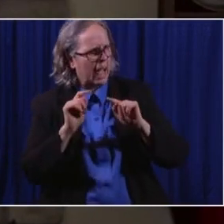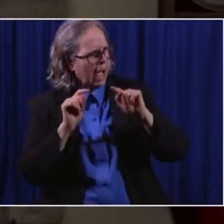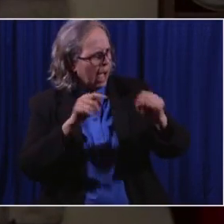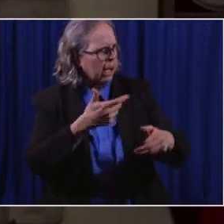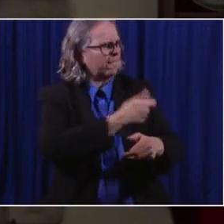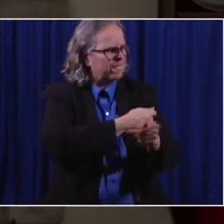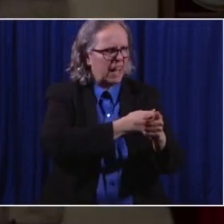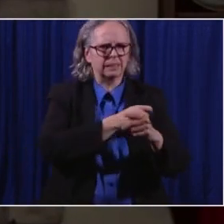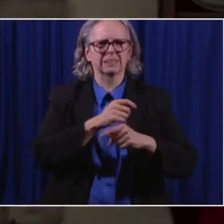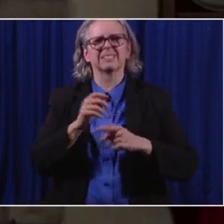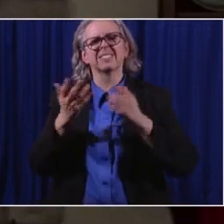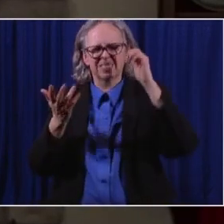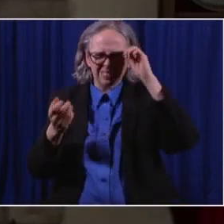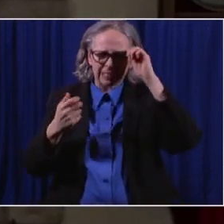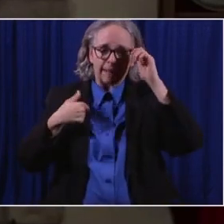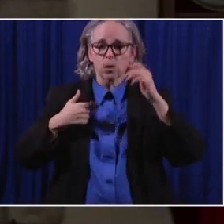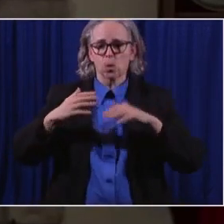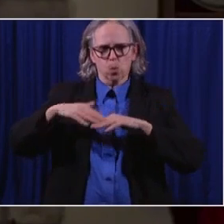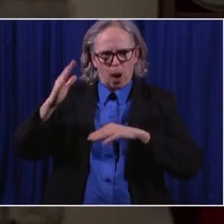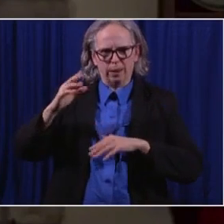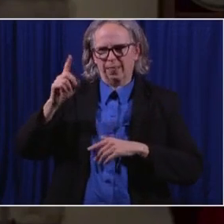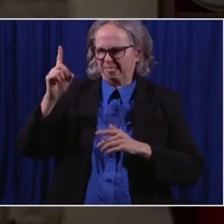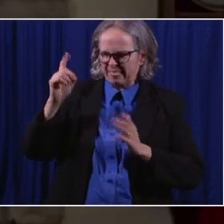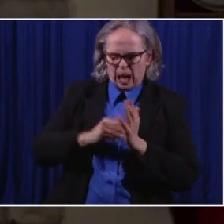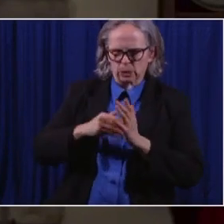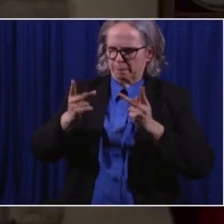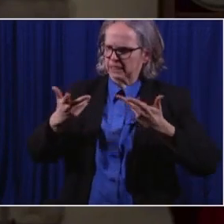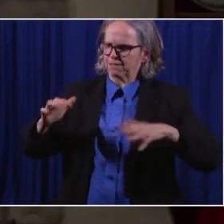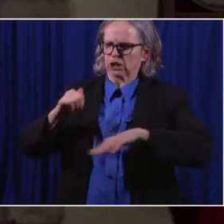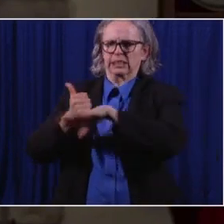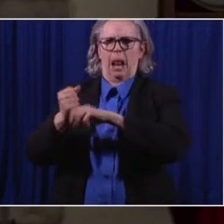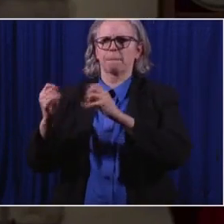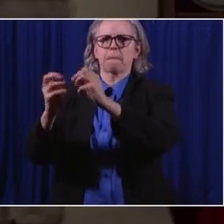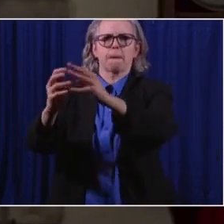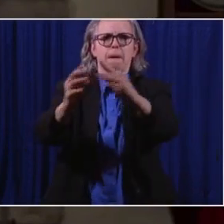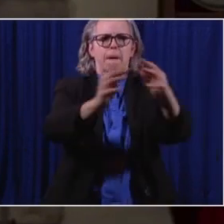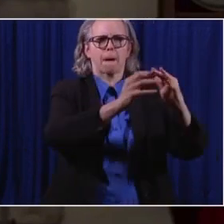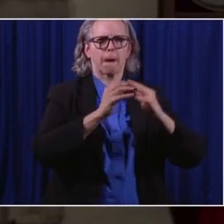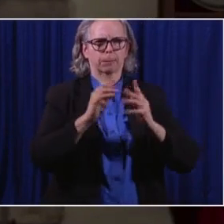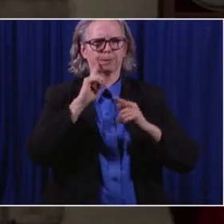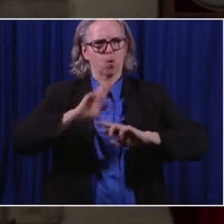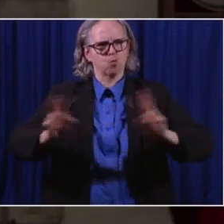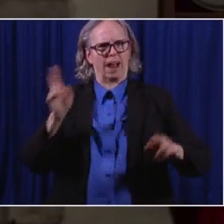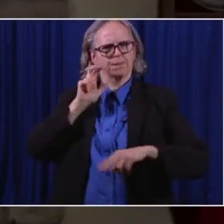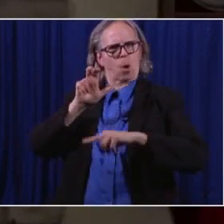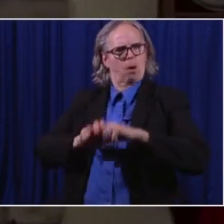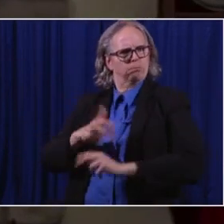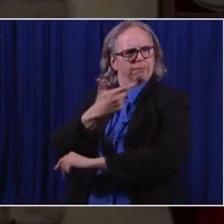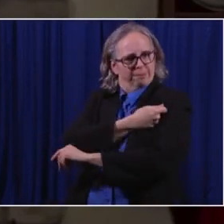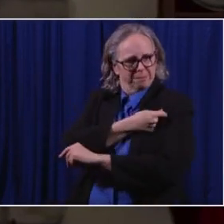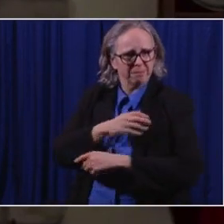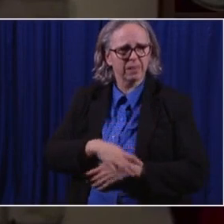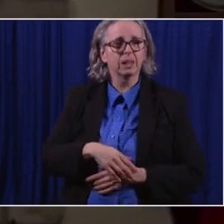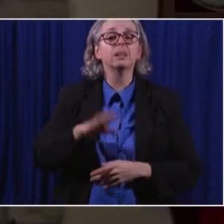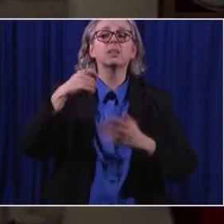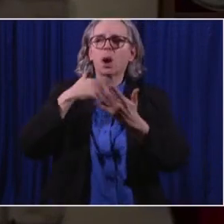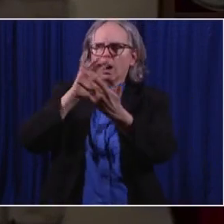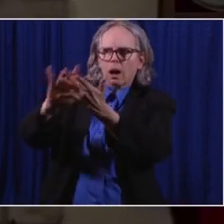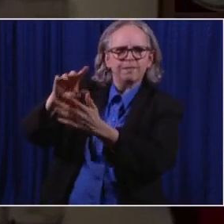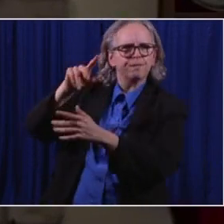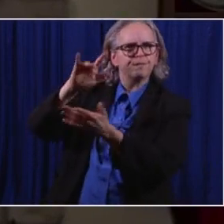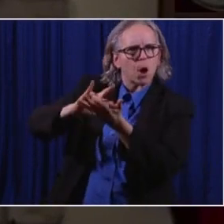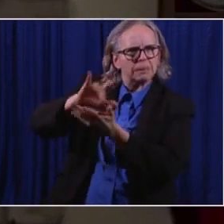signed up. You're going to see not only the pharmacies that are the 4 pharmacies that are involved